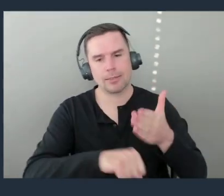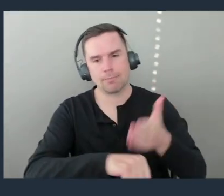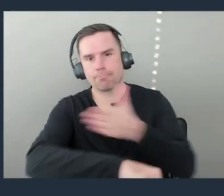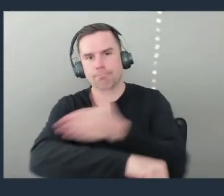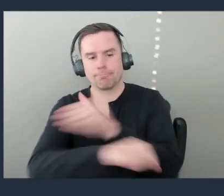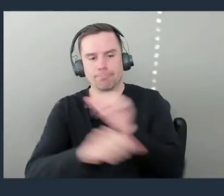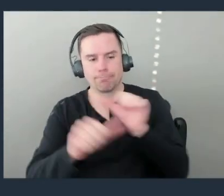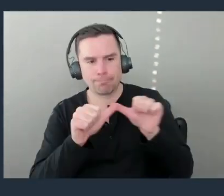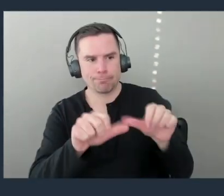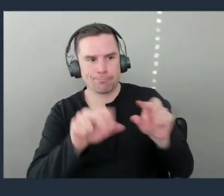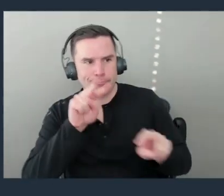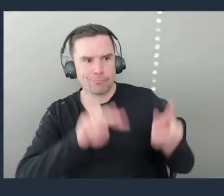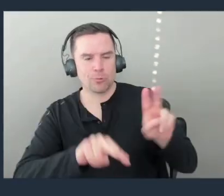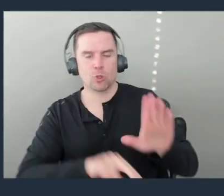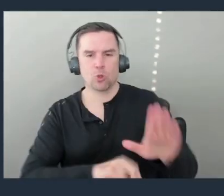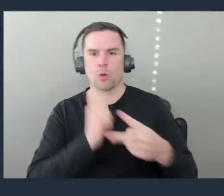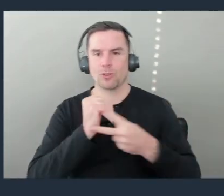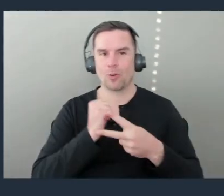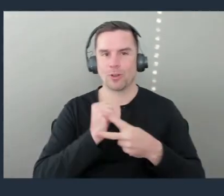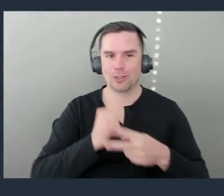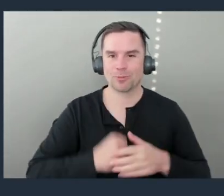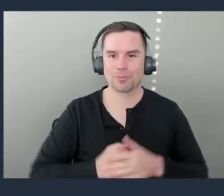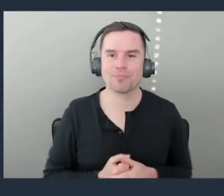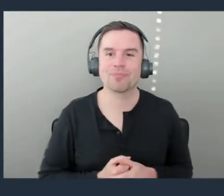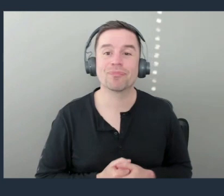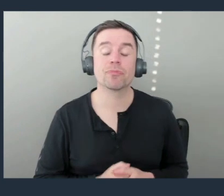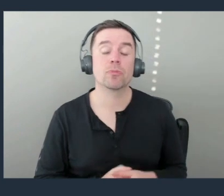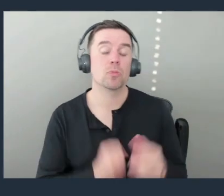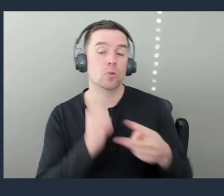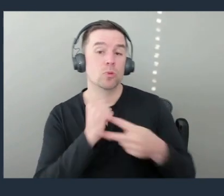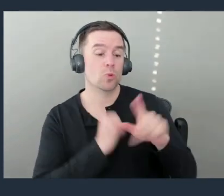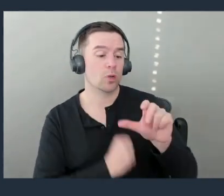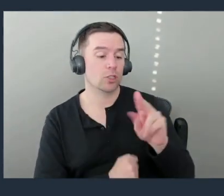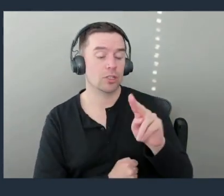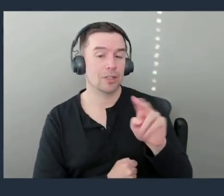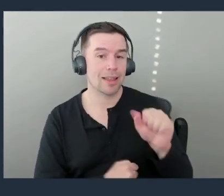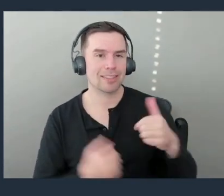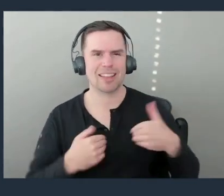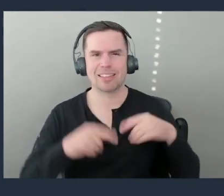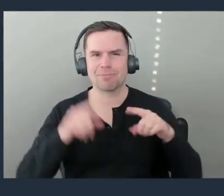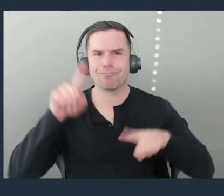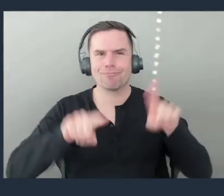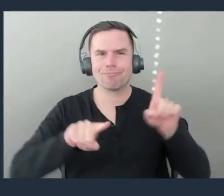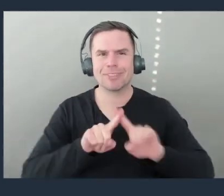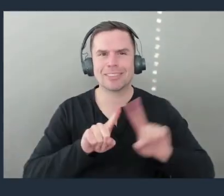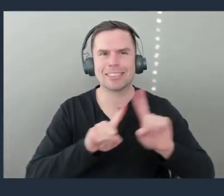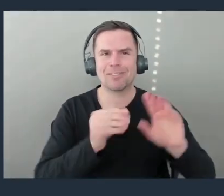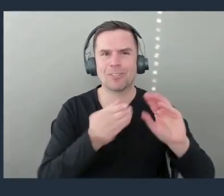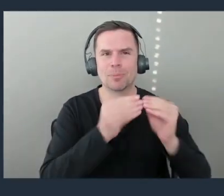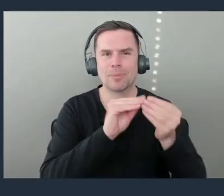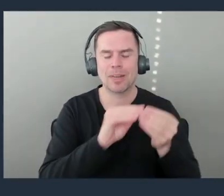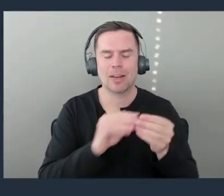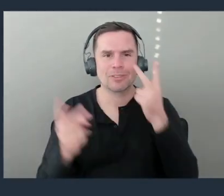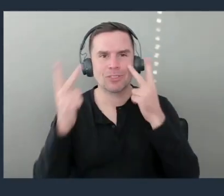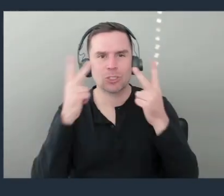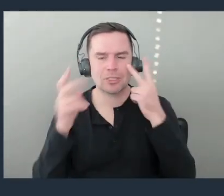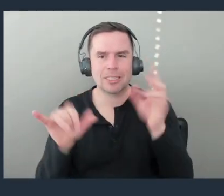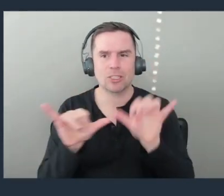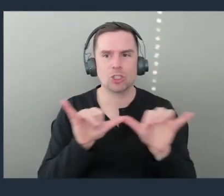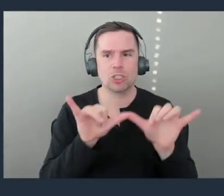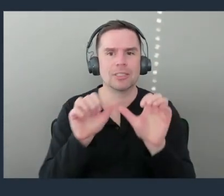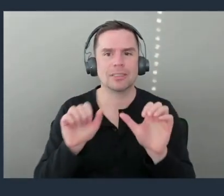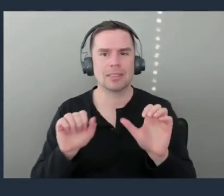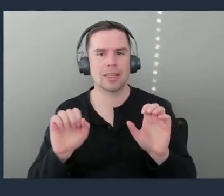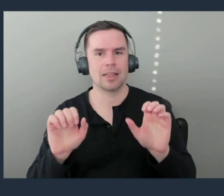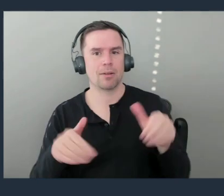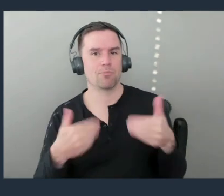and optimizing your storage. Storage Lens has a variety of different metrics and visualizations that surface opportunities to